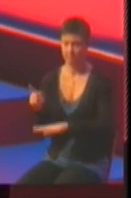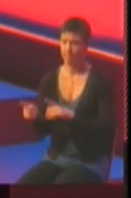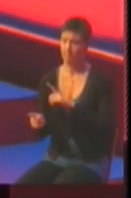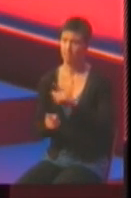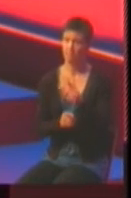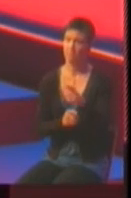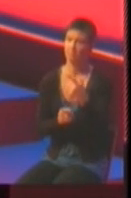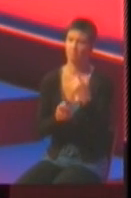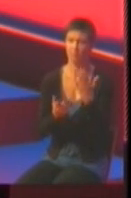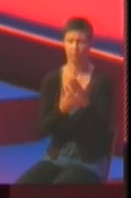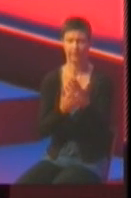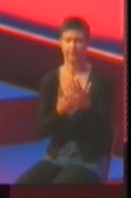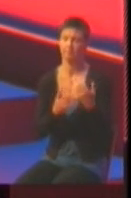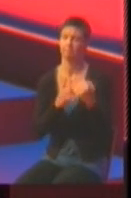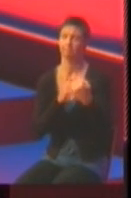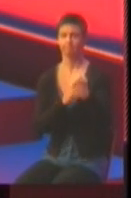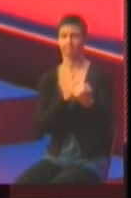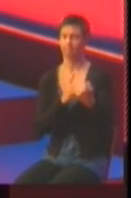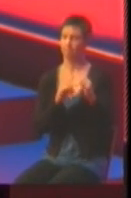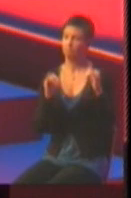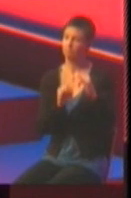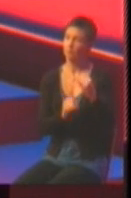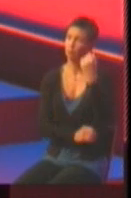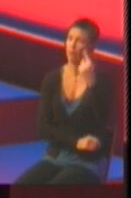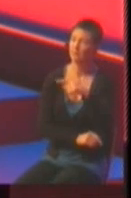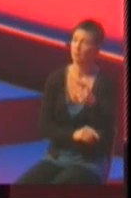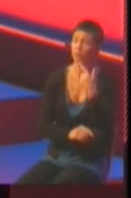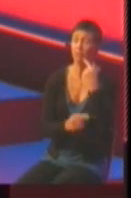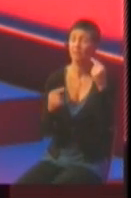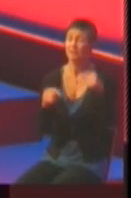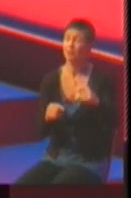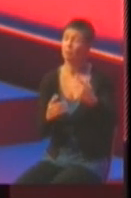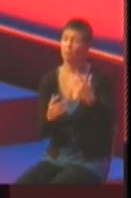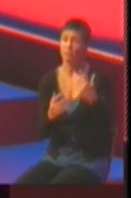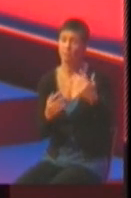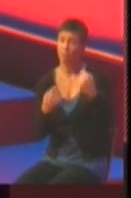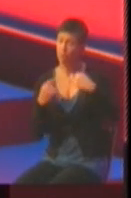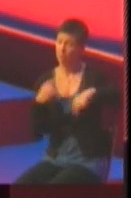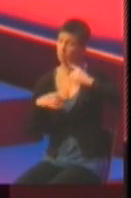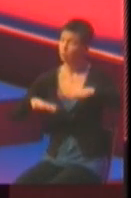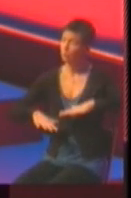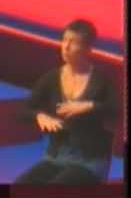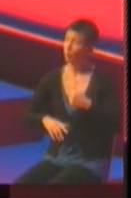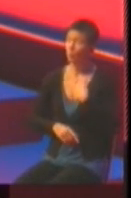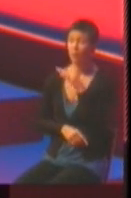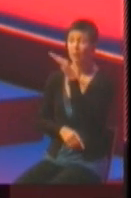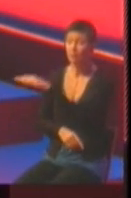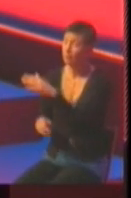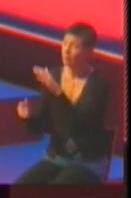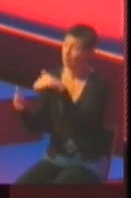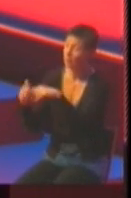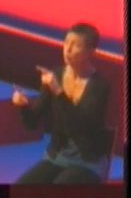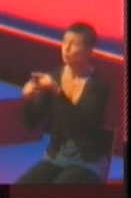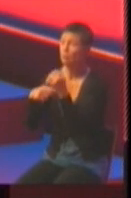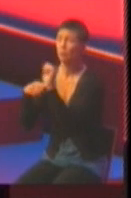result of a sober assessment of the terrorist threat facing Britain. We're there to prevent the